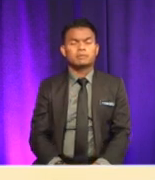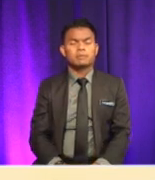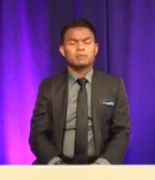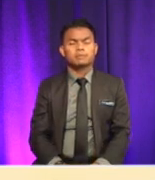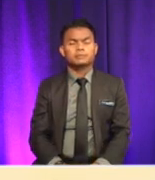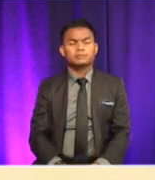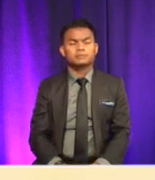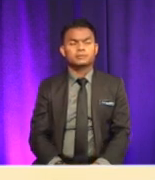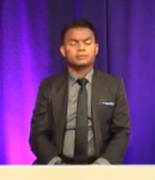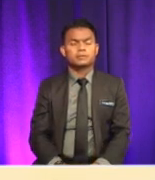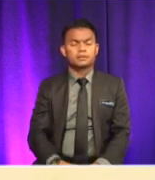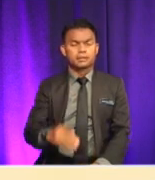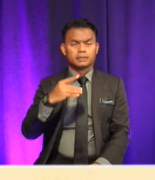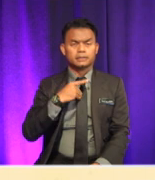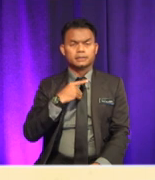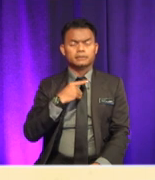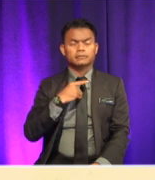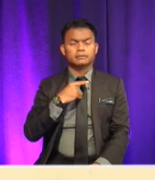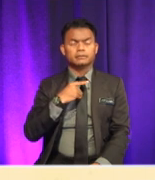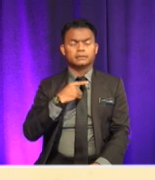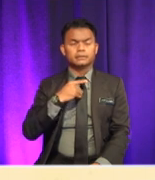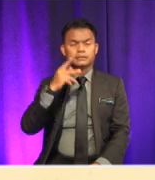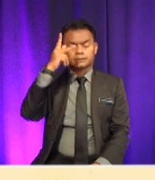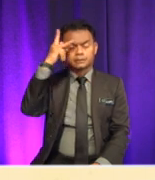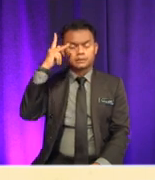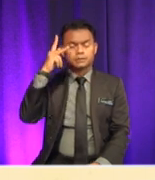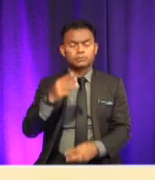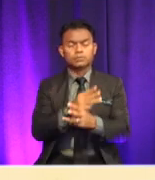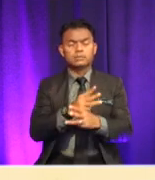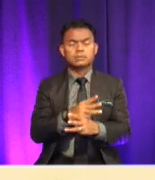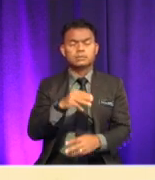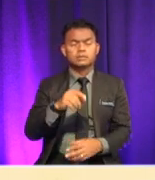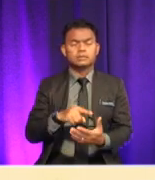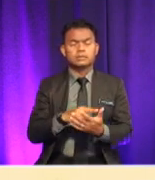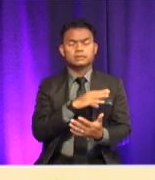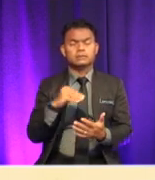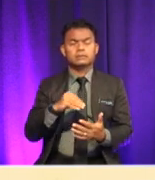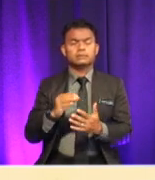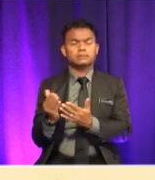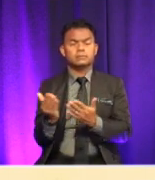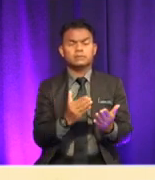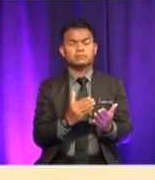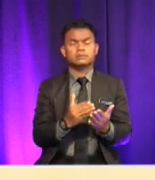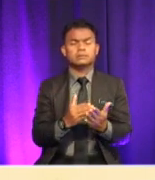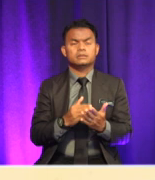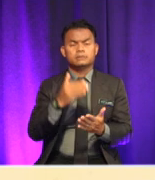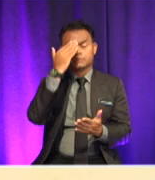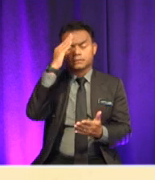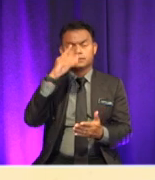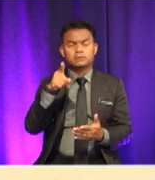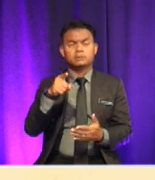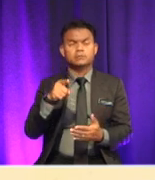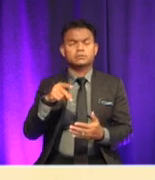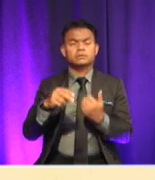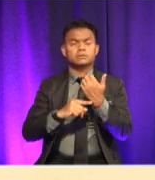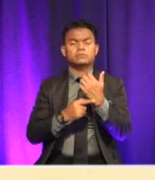there, identify and highlight the keywords in the text. Bring your highlighter pens Any color you want to bring, bring into the hall.